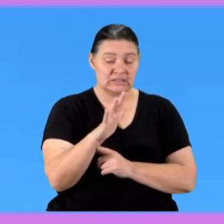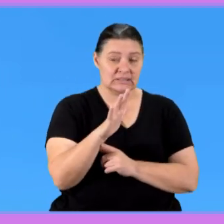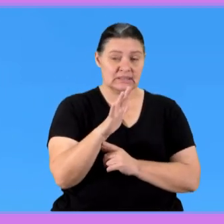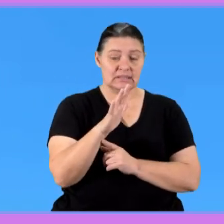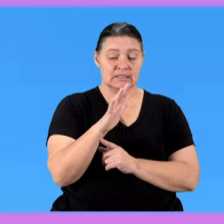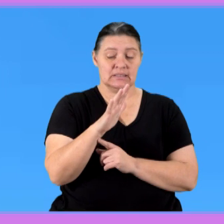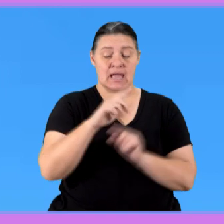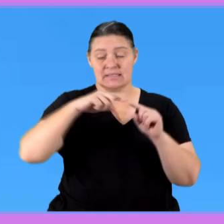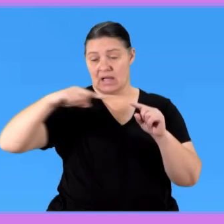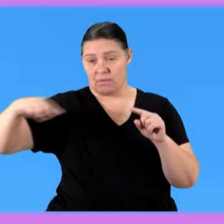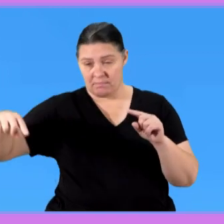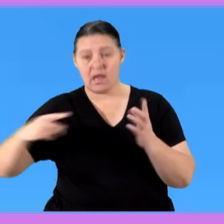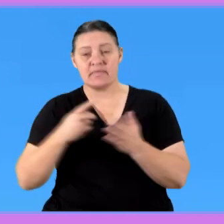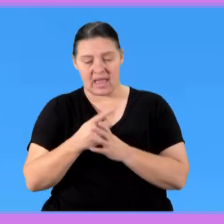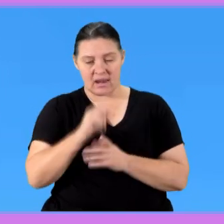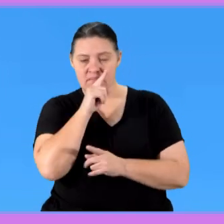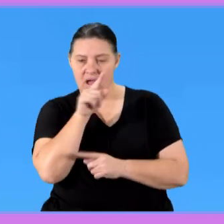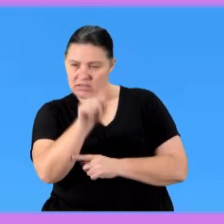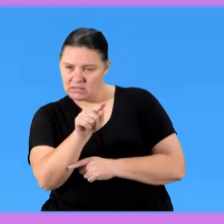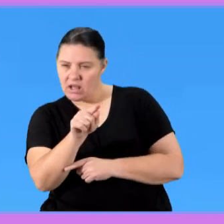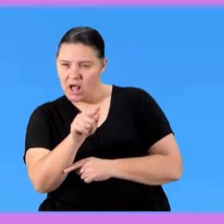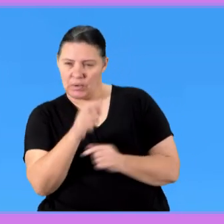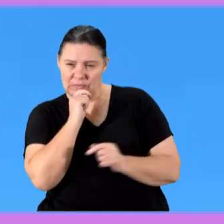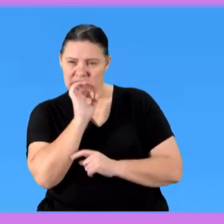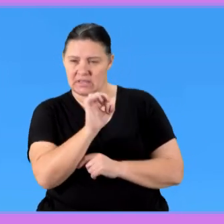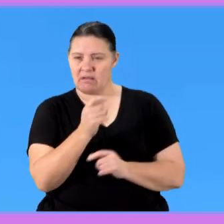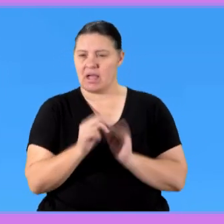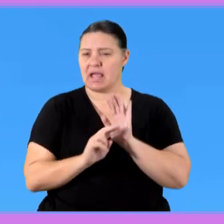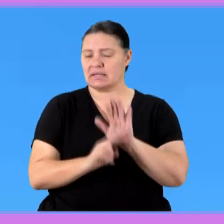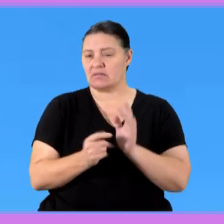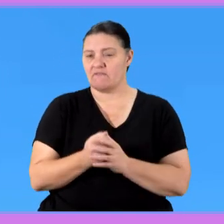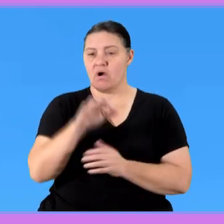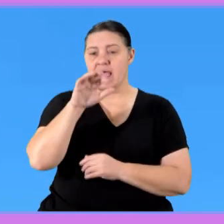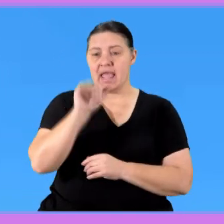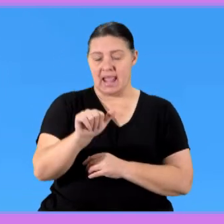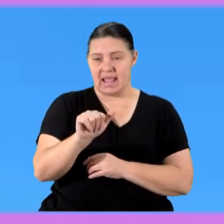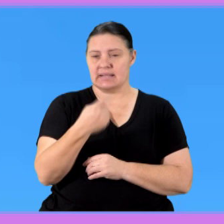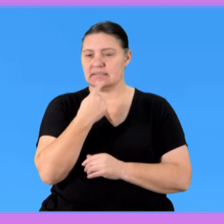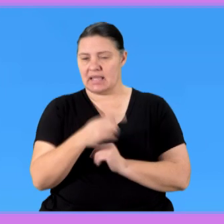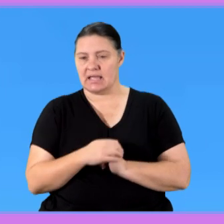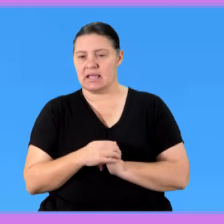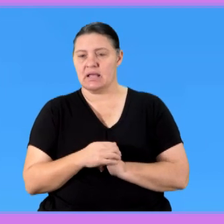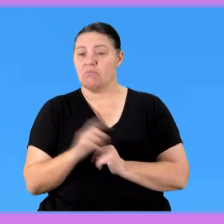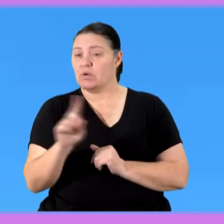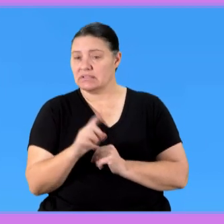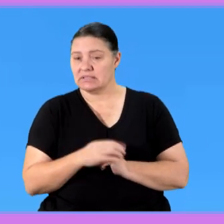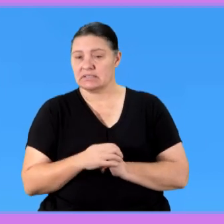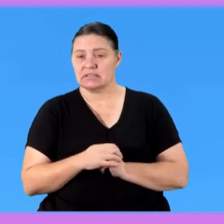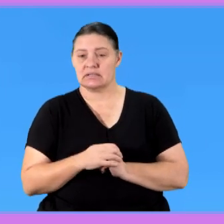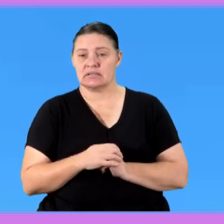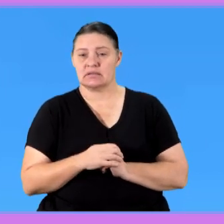diagram, so now we have to use the letters that was indicated, right? So for A, I'll therefore say it will